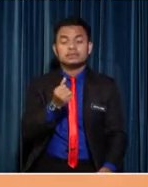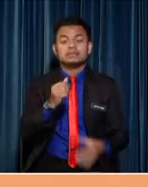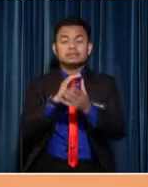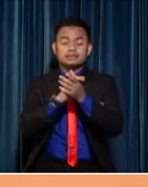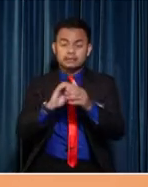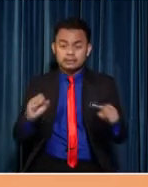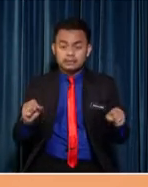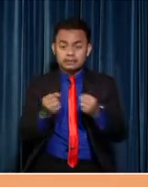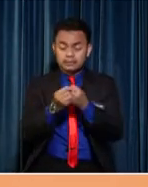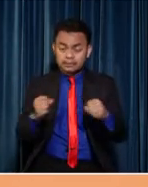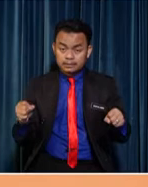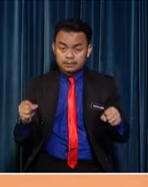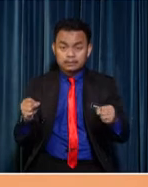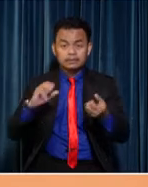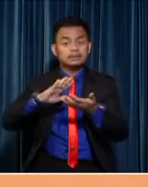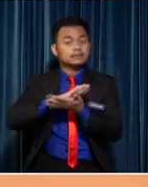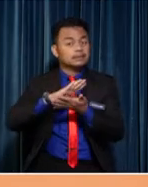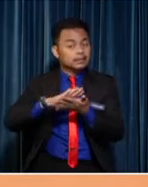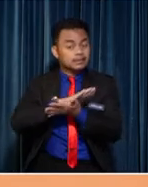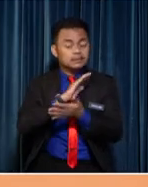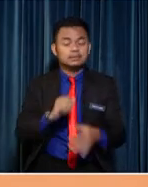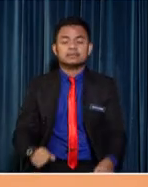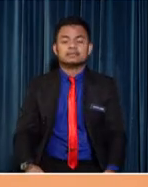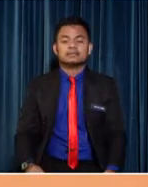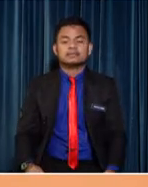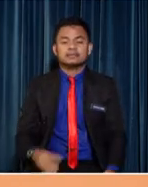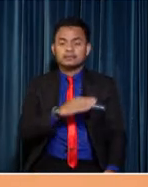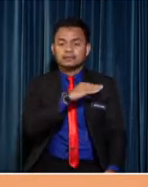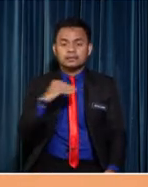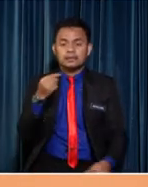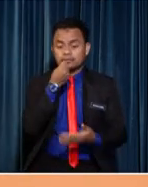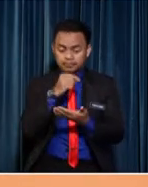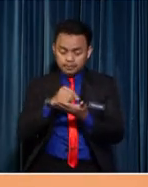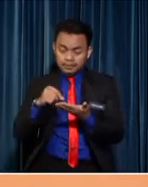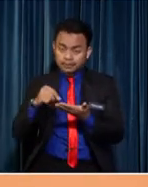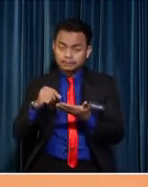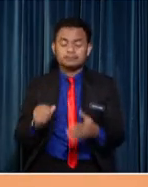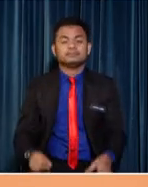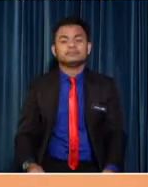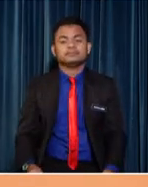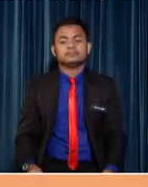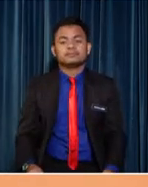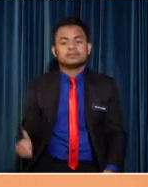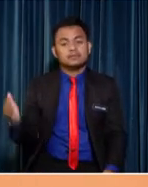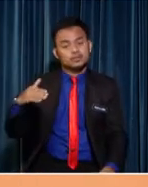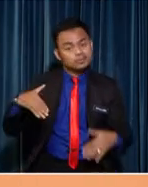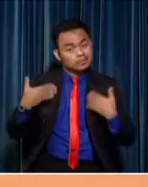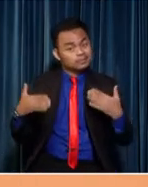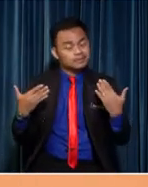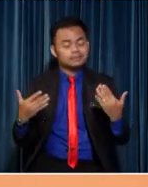prepared with few sheets of paper and pen or pencil. Let's have some